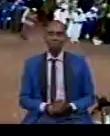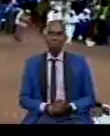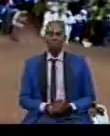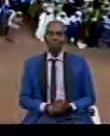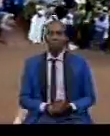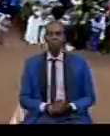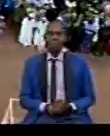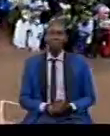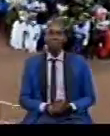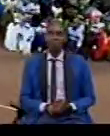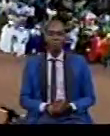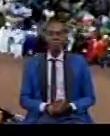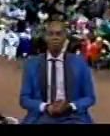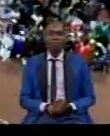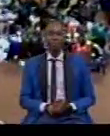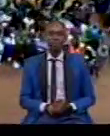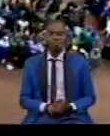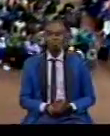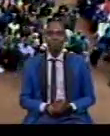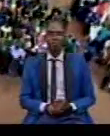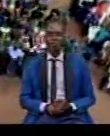0244-9263.